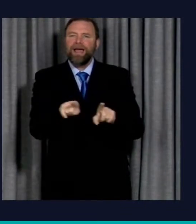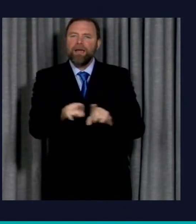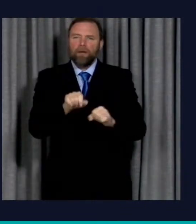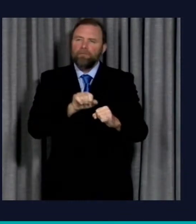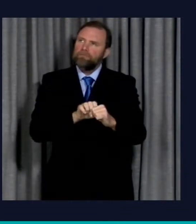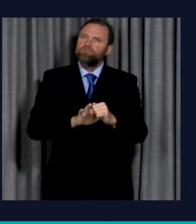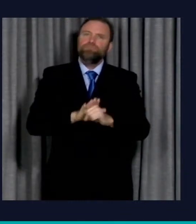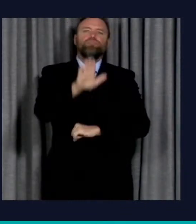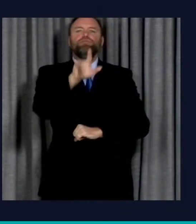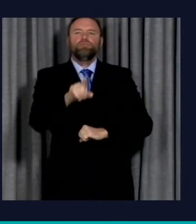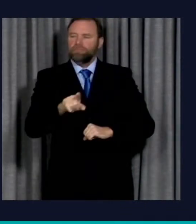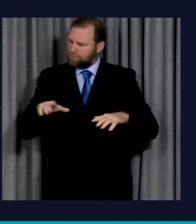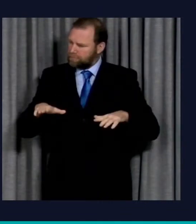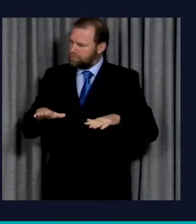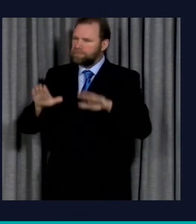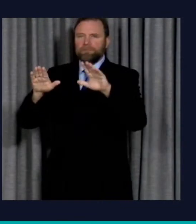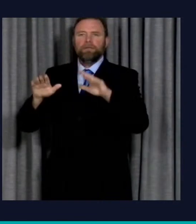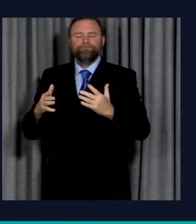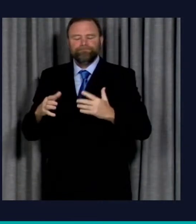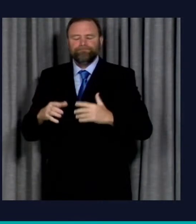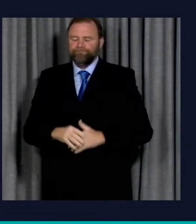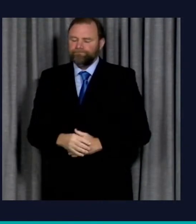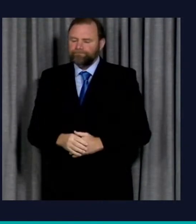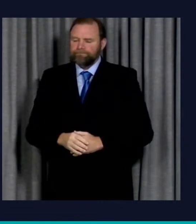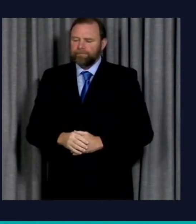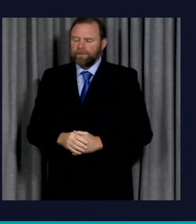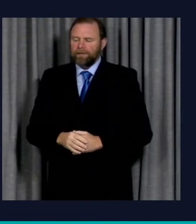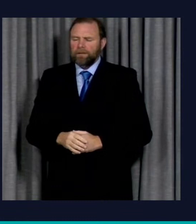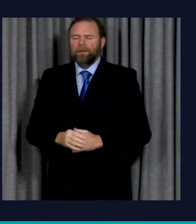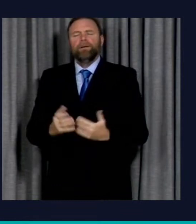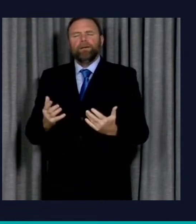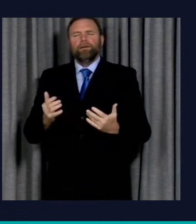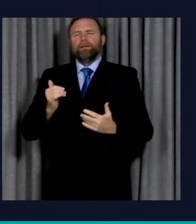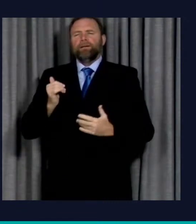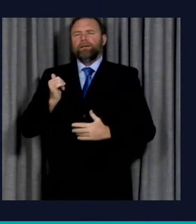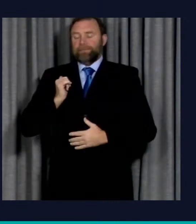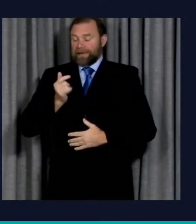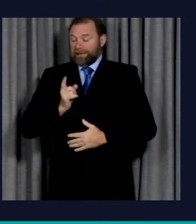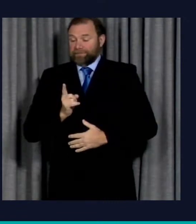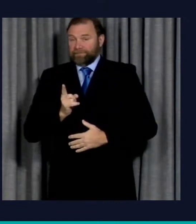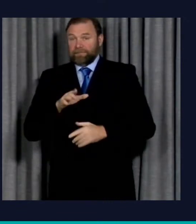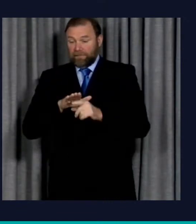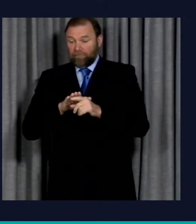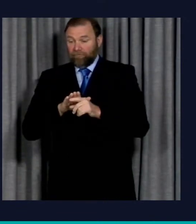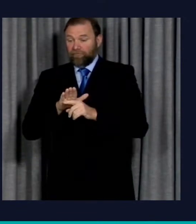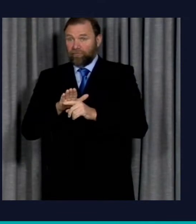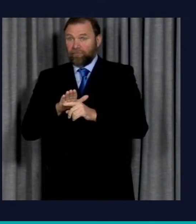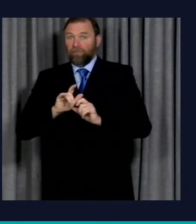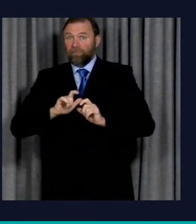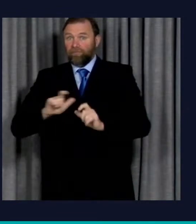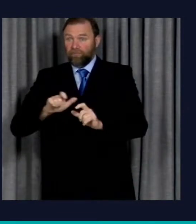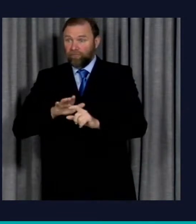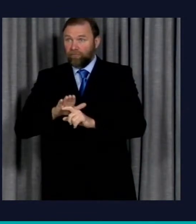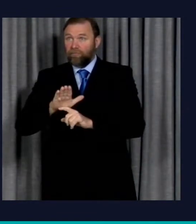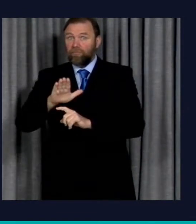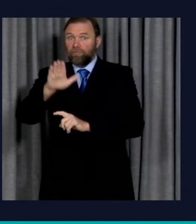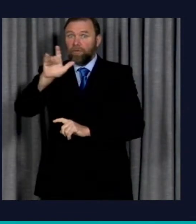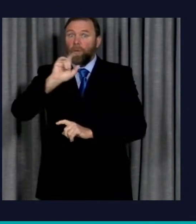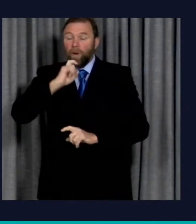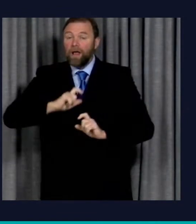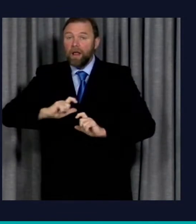the virus across Wales. We expect this trend to continue and to